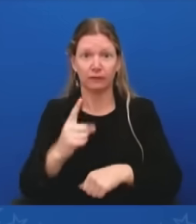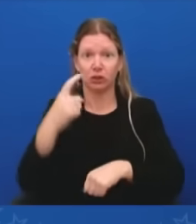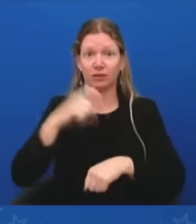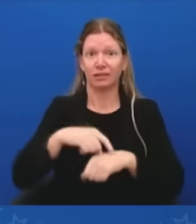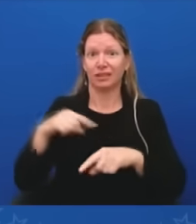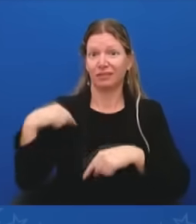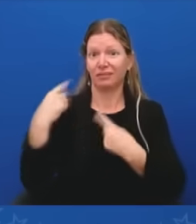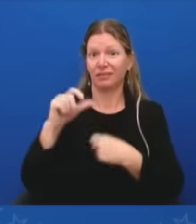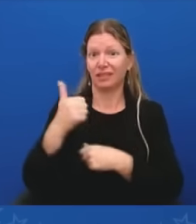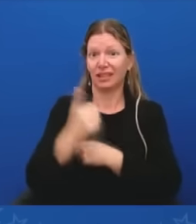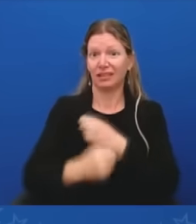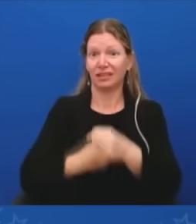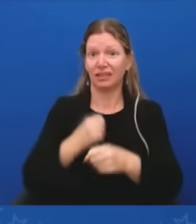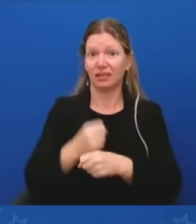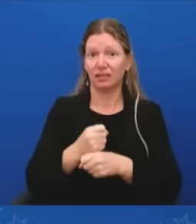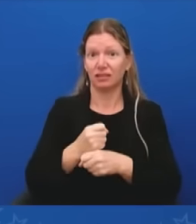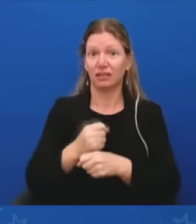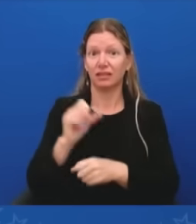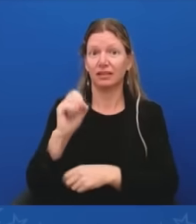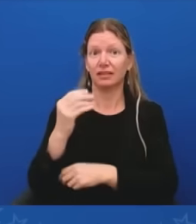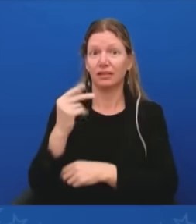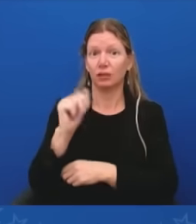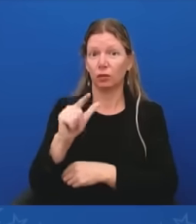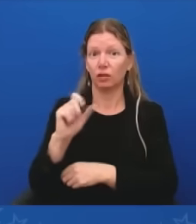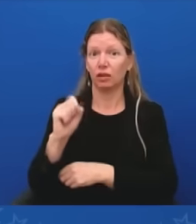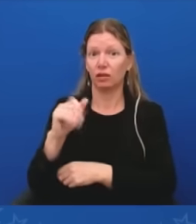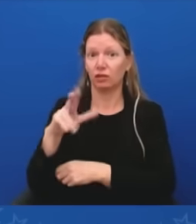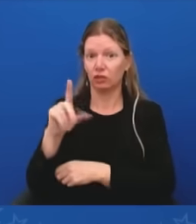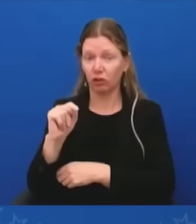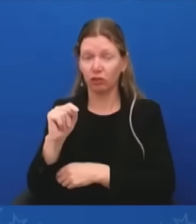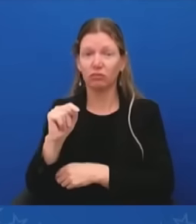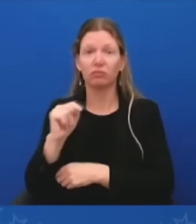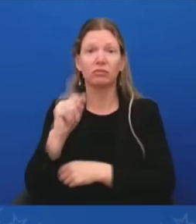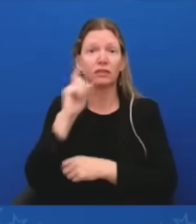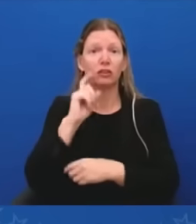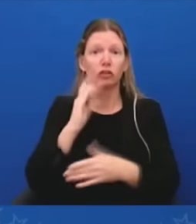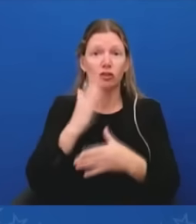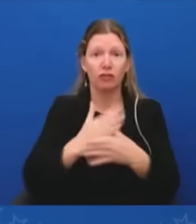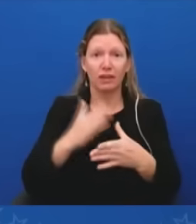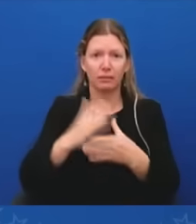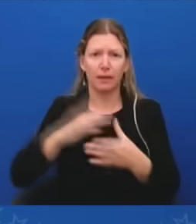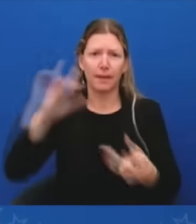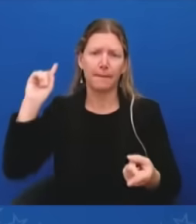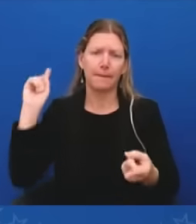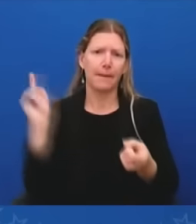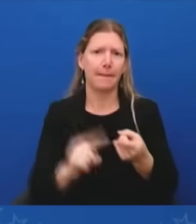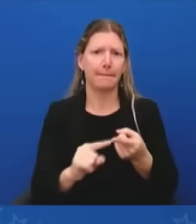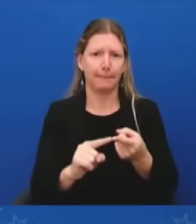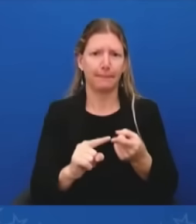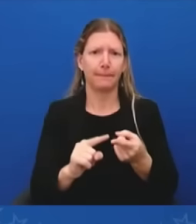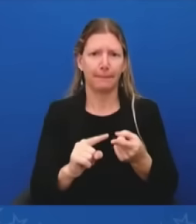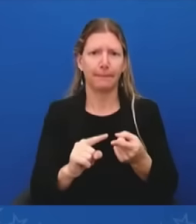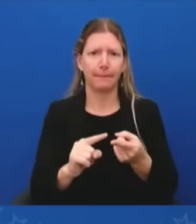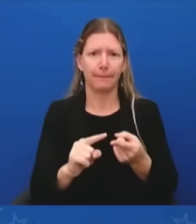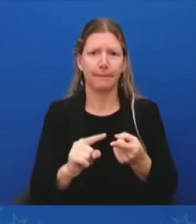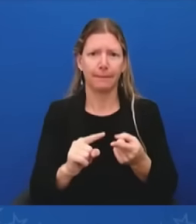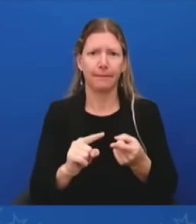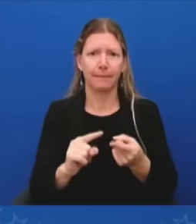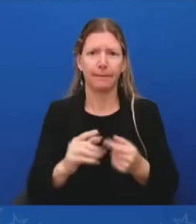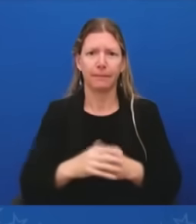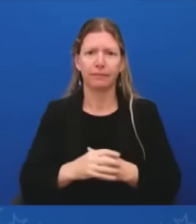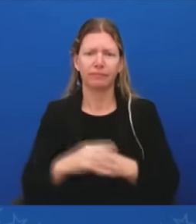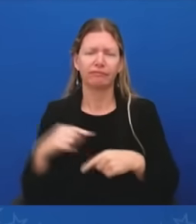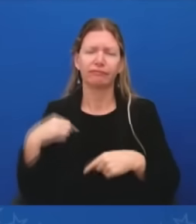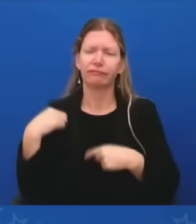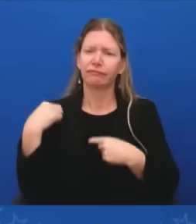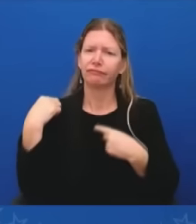sexual harassment have gone down across the active duty forces. It's long past time to end the scourge of sexual violence in